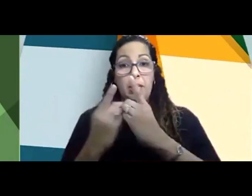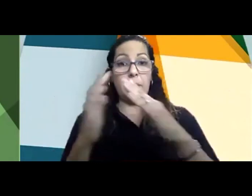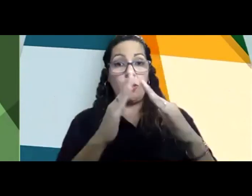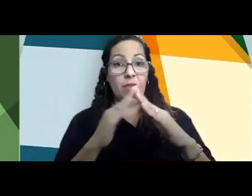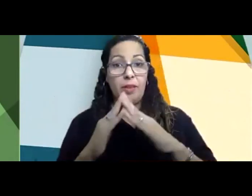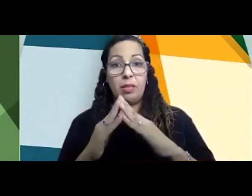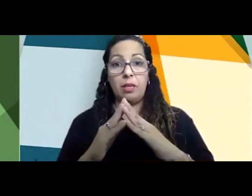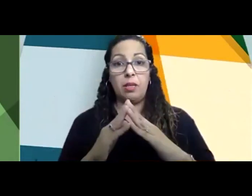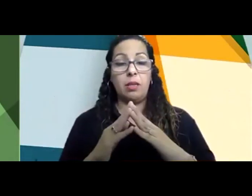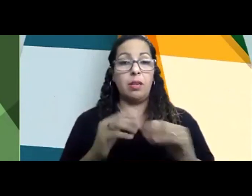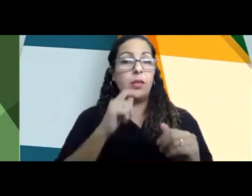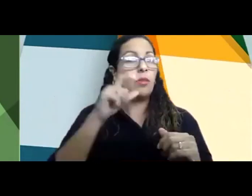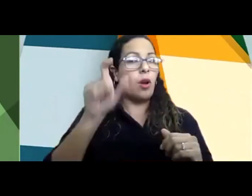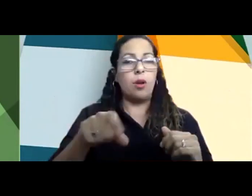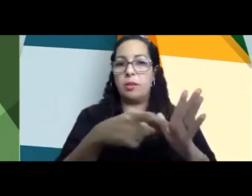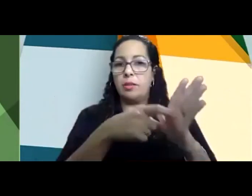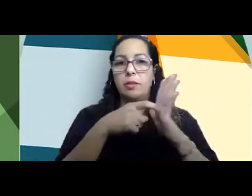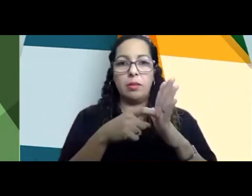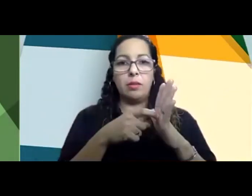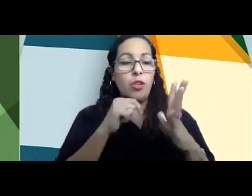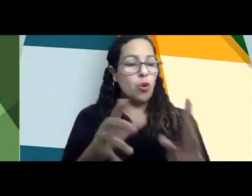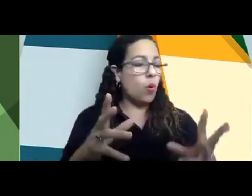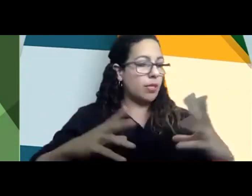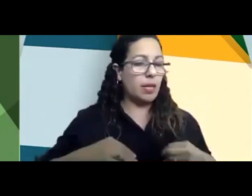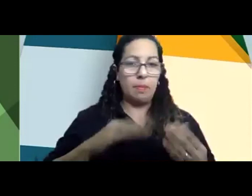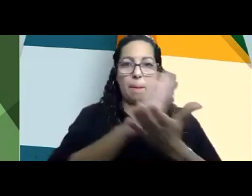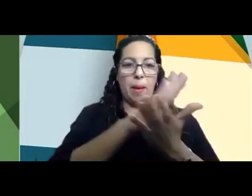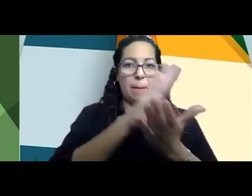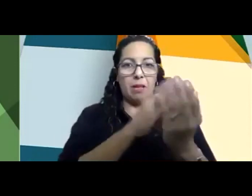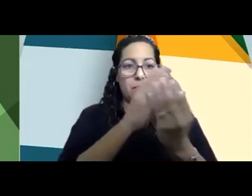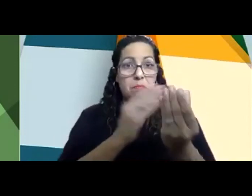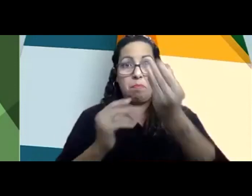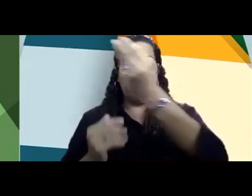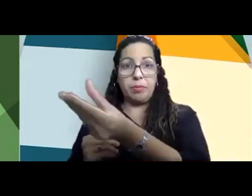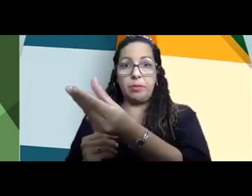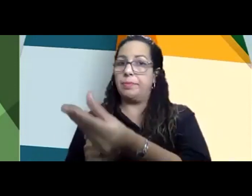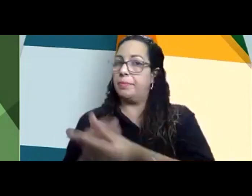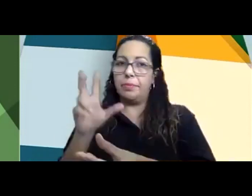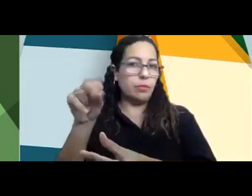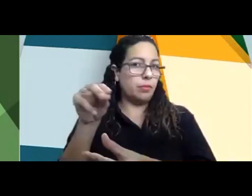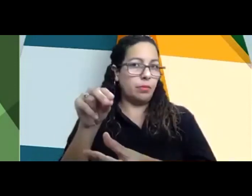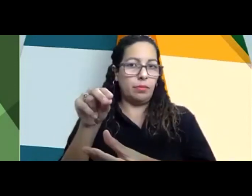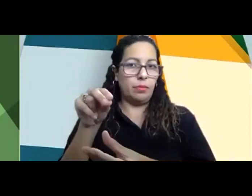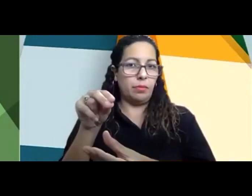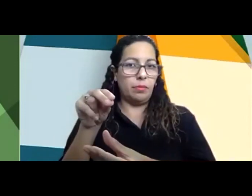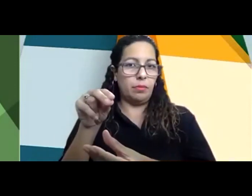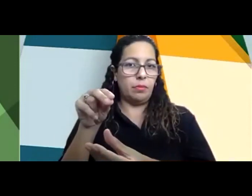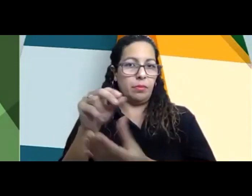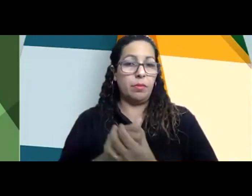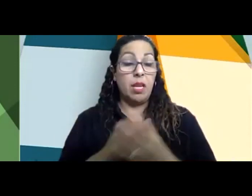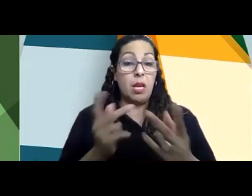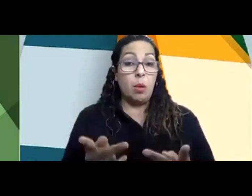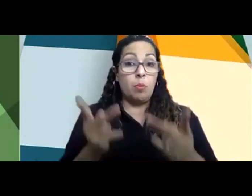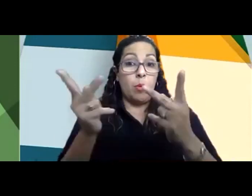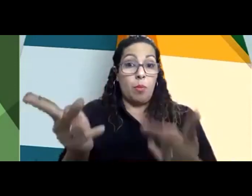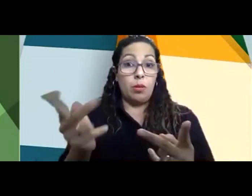neither require nor accept physical proposal submissions. If proposals are submitted